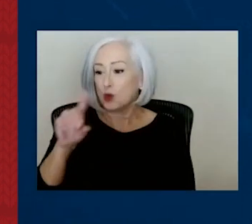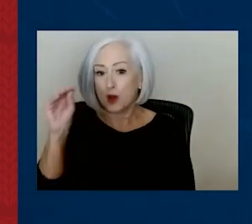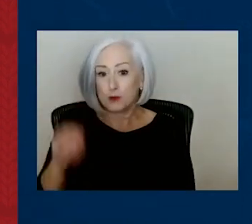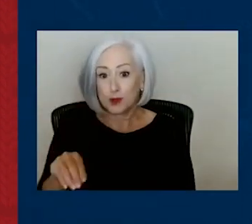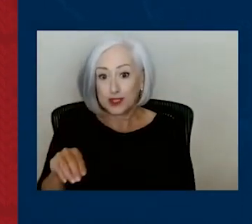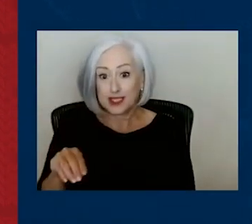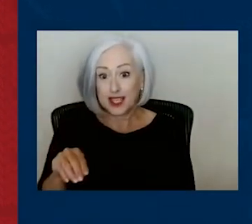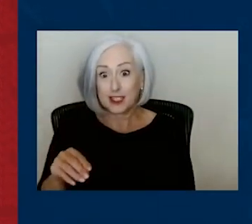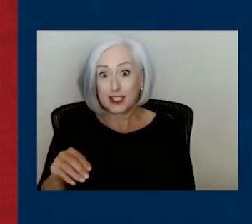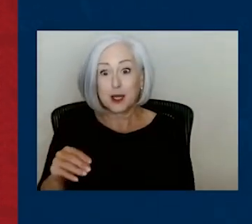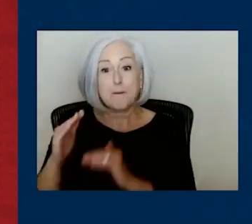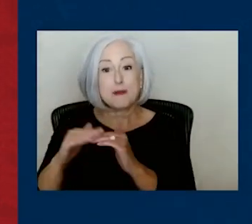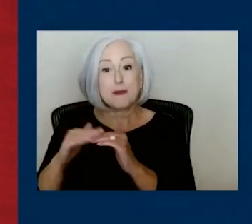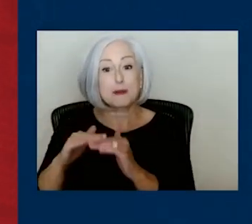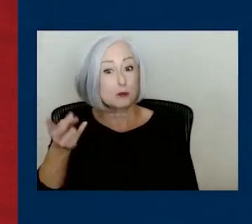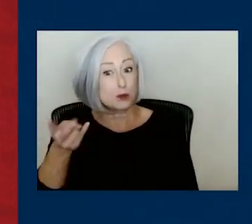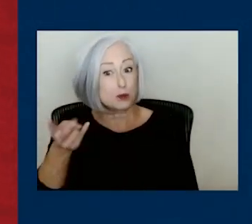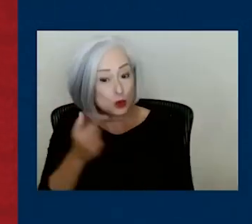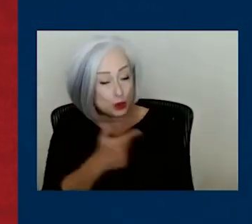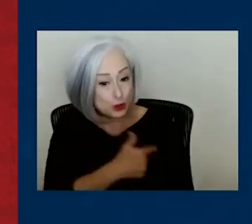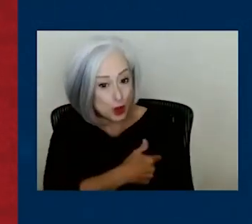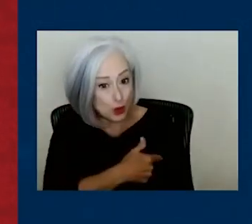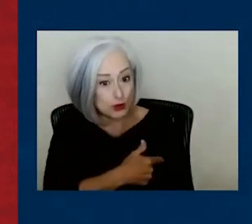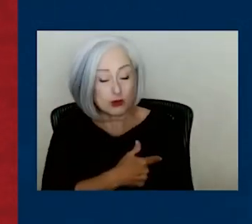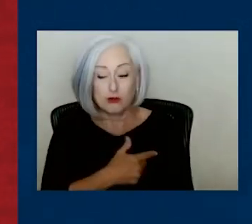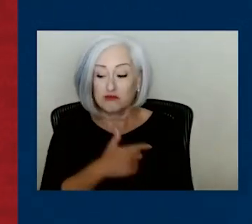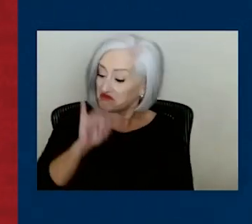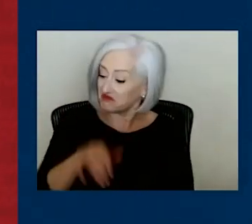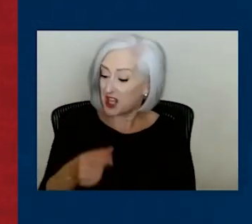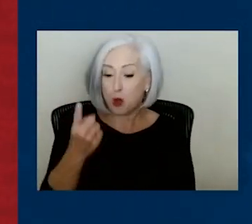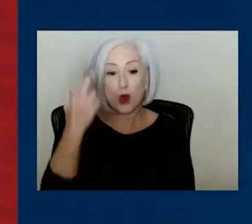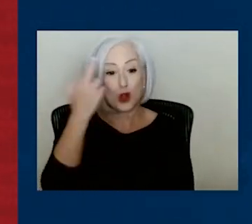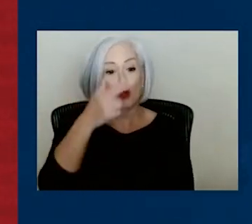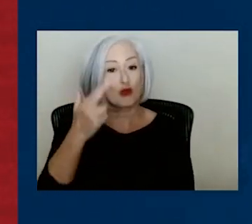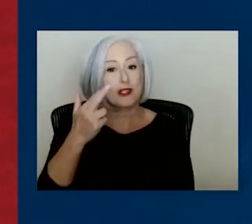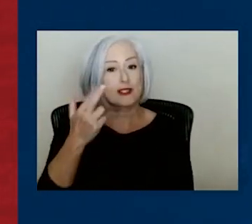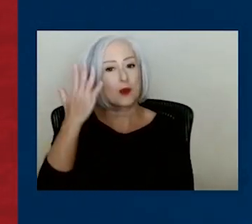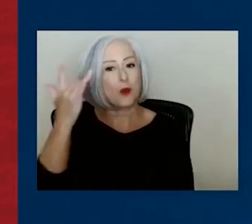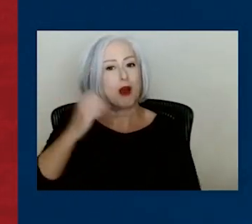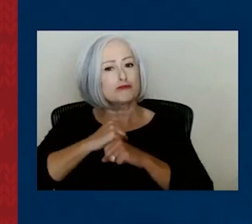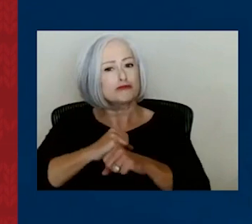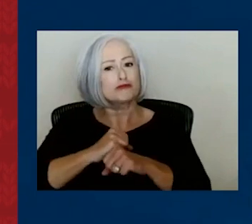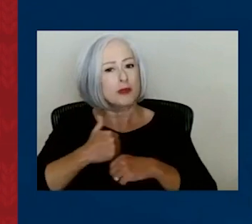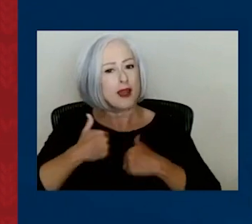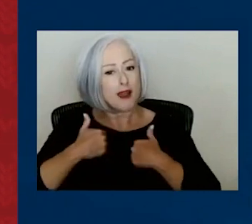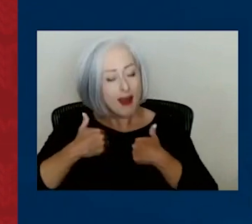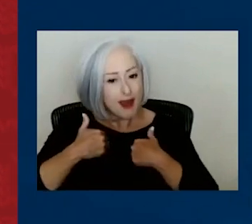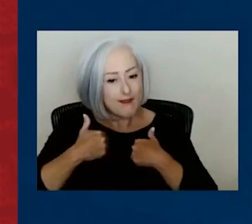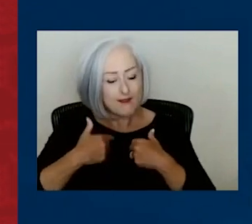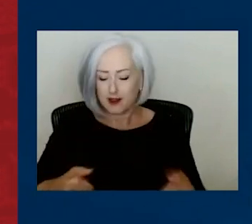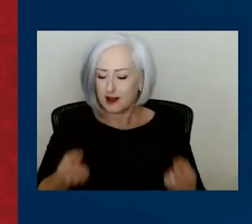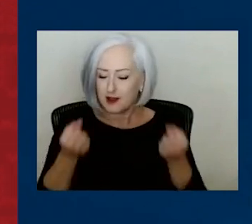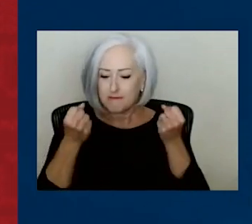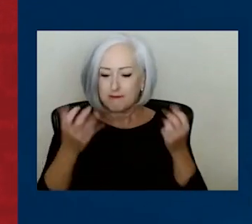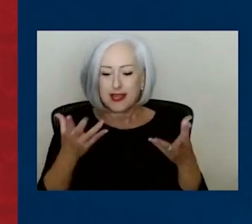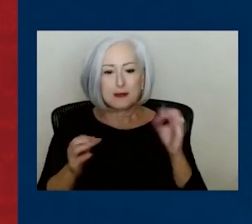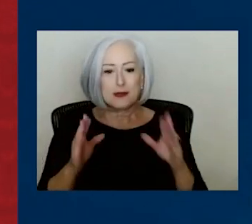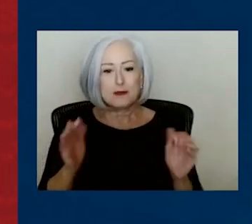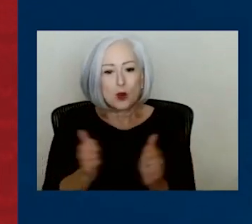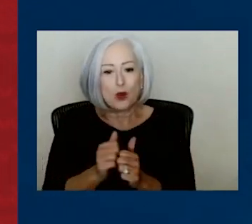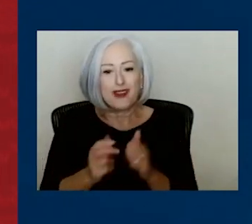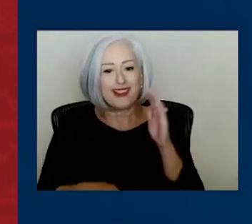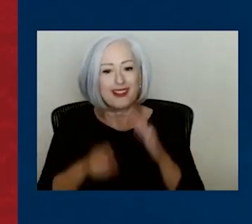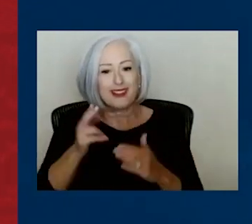2 doses. I think that's one of the reasons we're so protected, Hawkeye, because a lot of the folks most at risk are